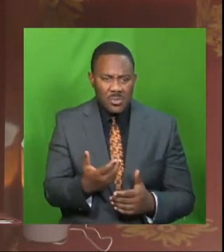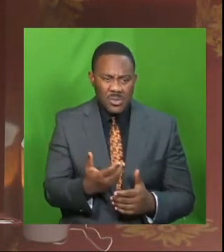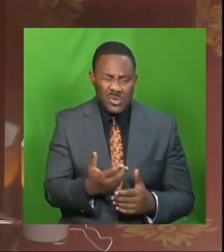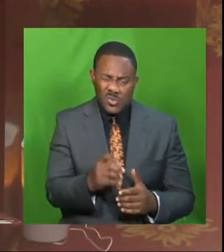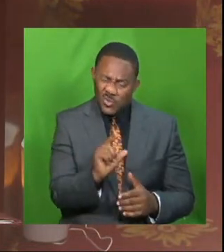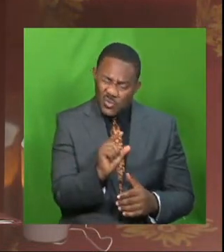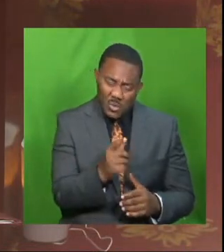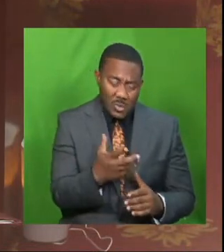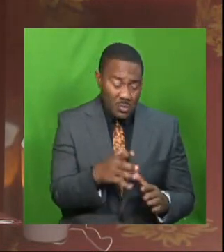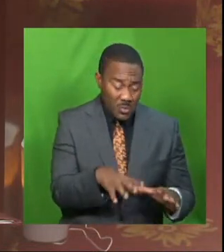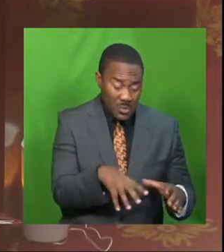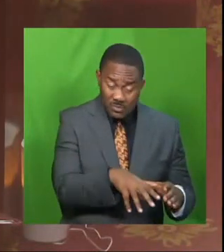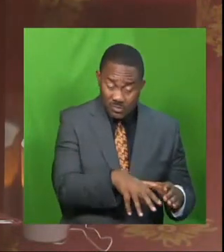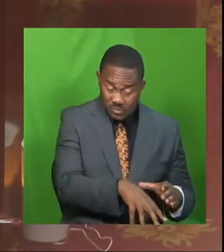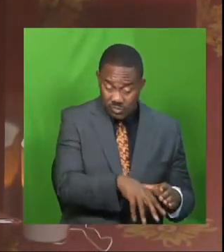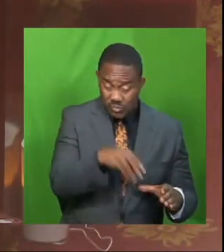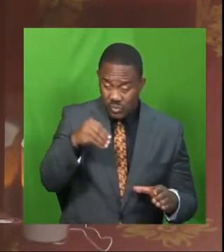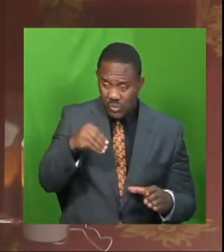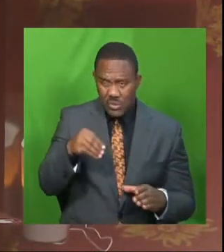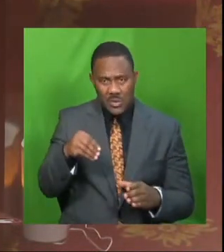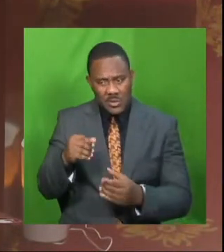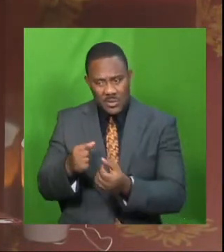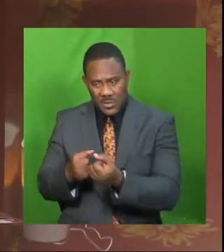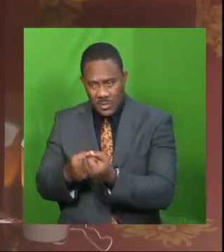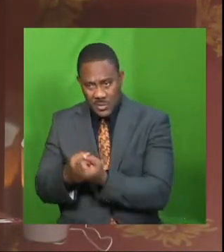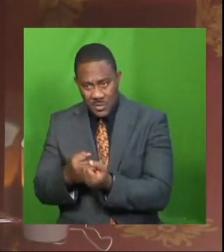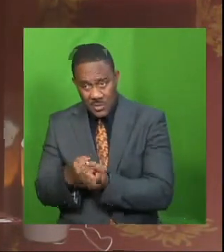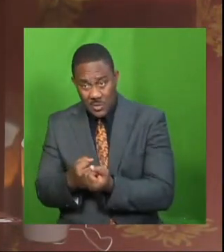vote, support them to